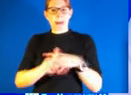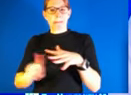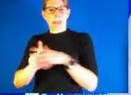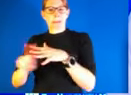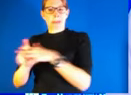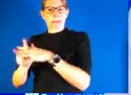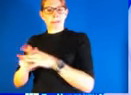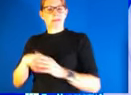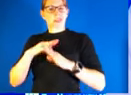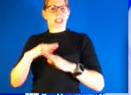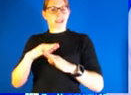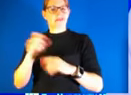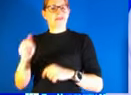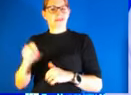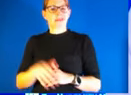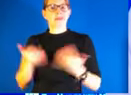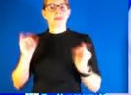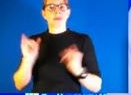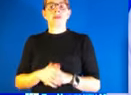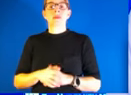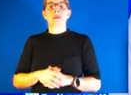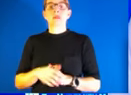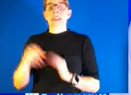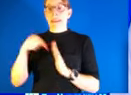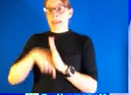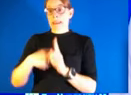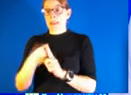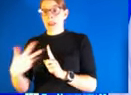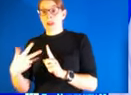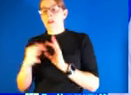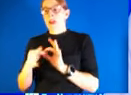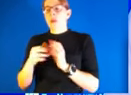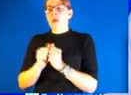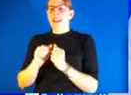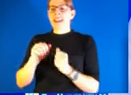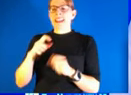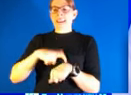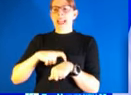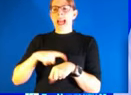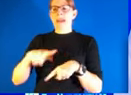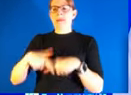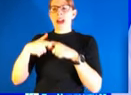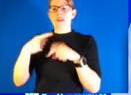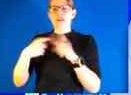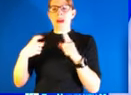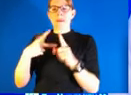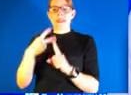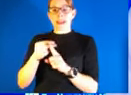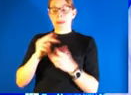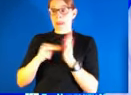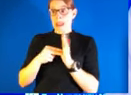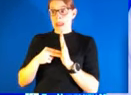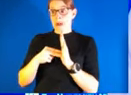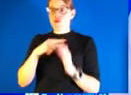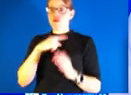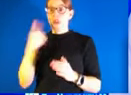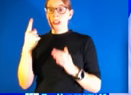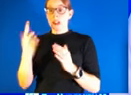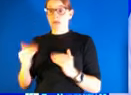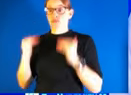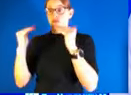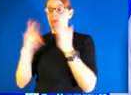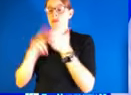are details in there about time out from vaccine. Are you at higher risk, meaning do you have an